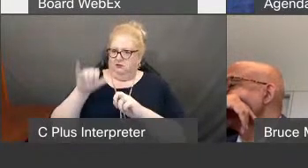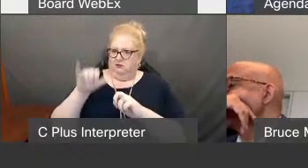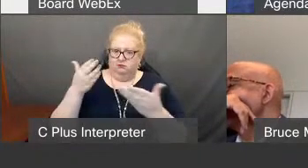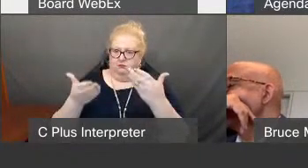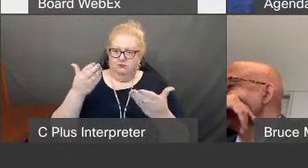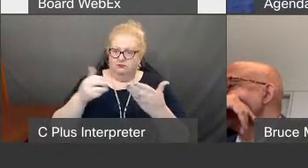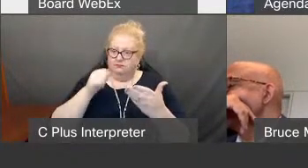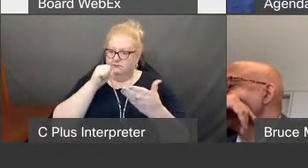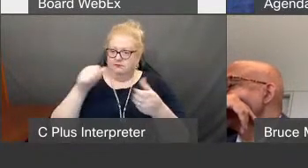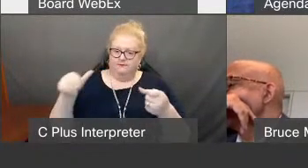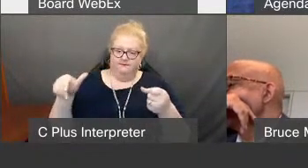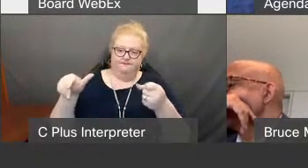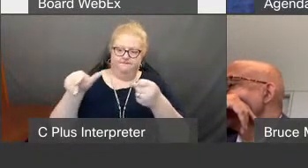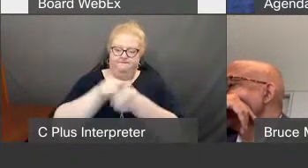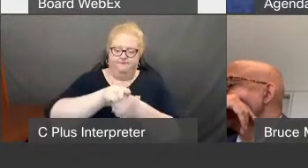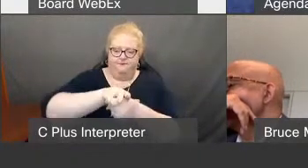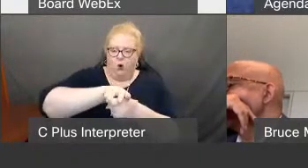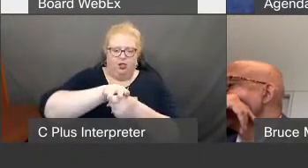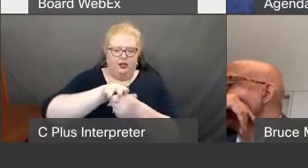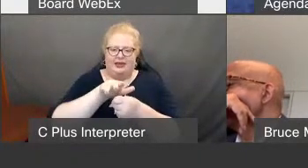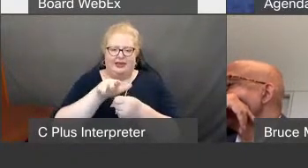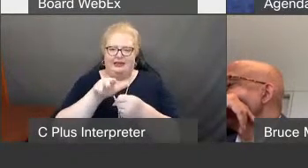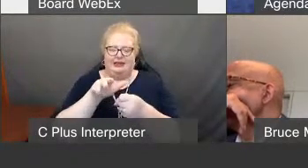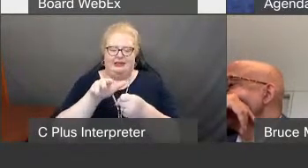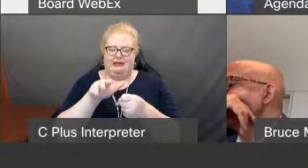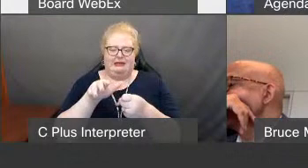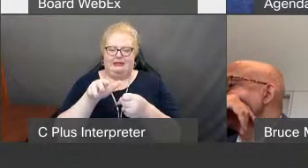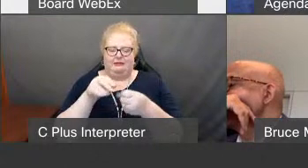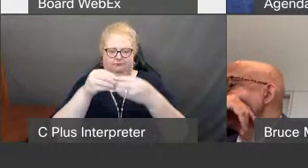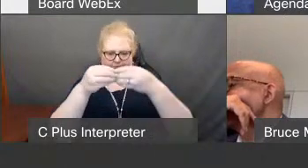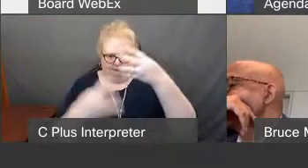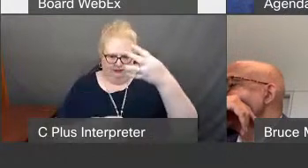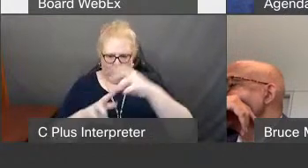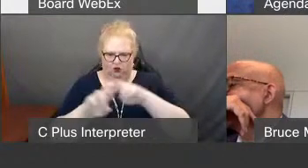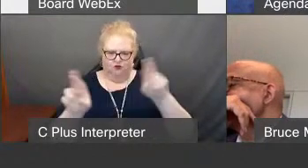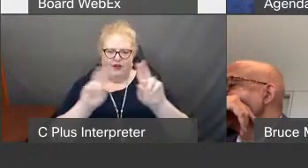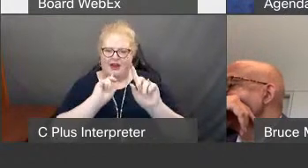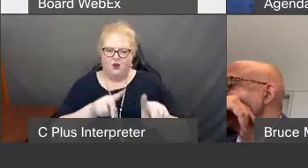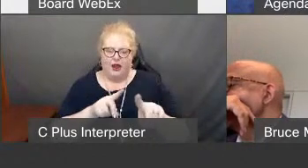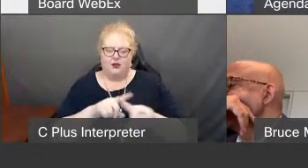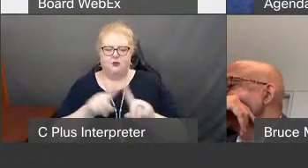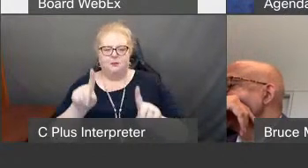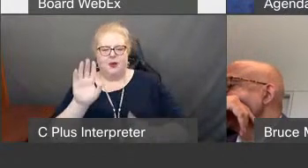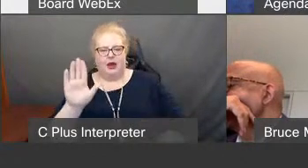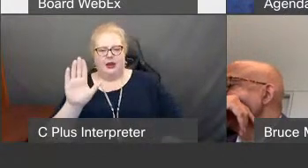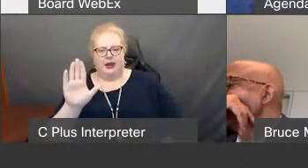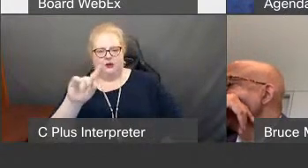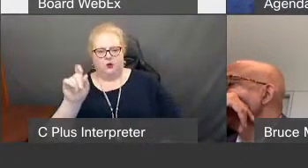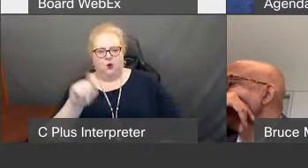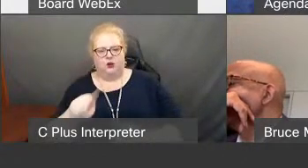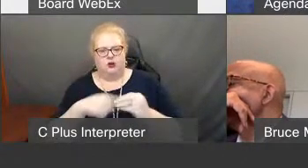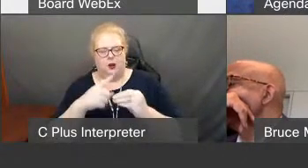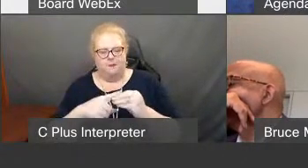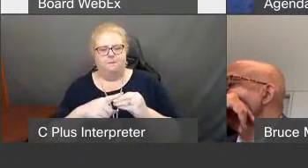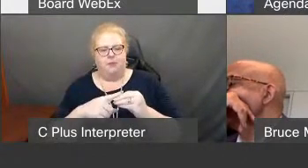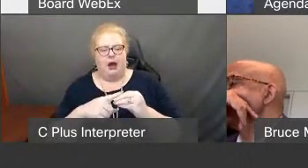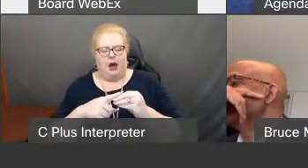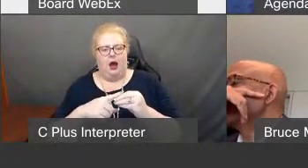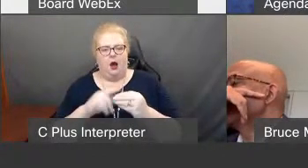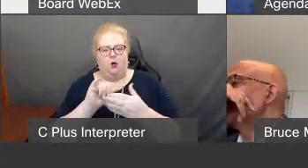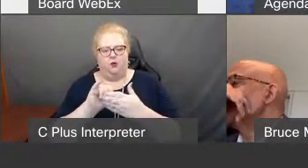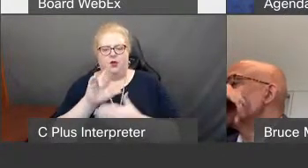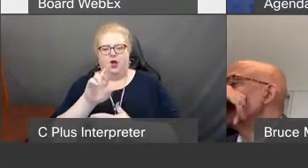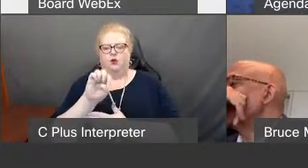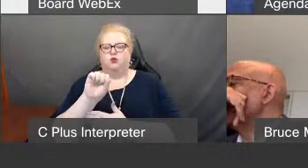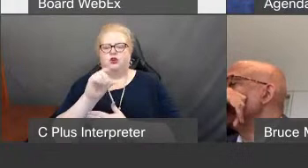informed of, Mayor, but I think to answer Dean's and Antoine's question about pooling the resources, making sure we're working in concert rather than conflict